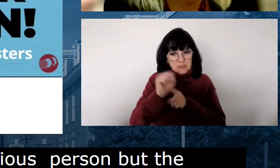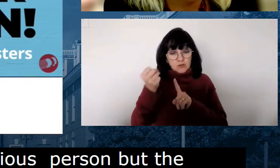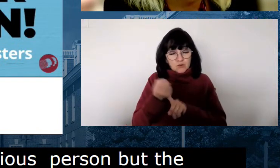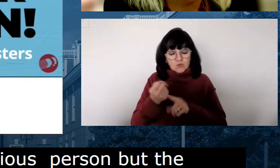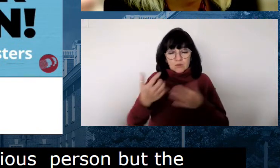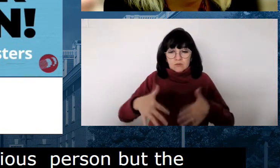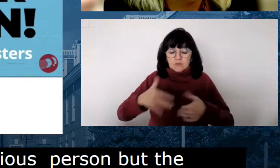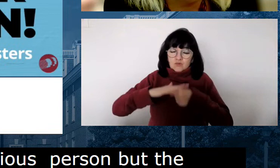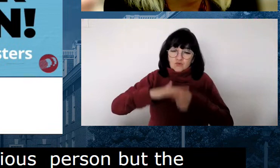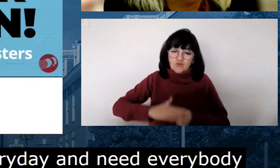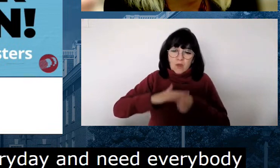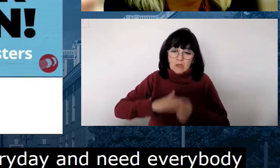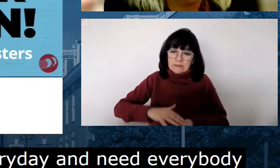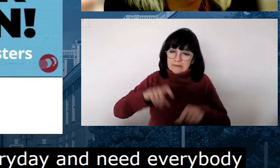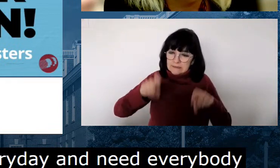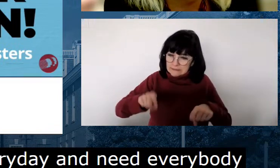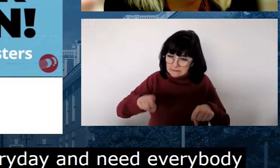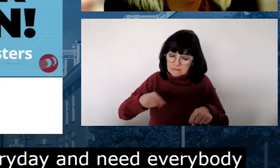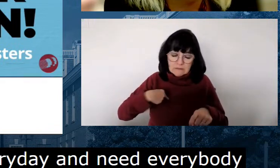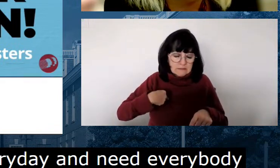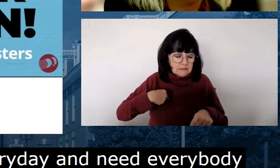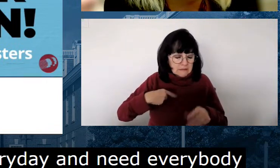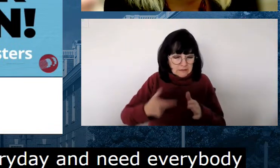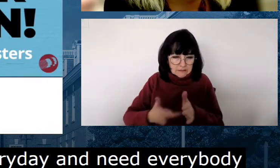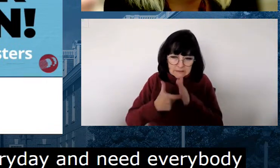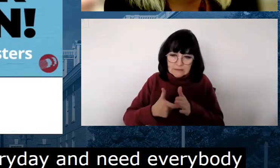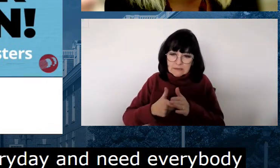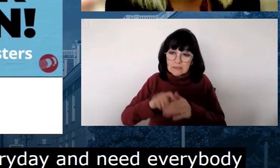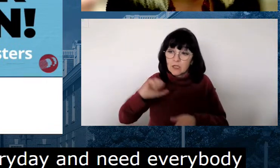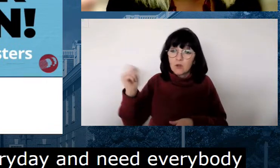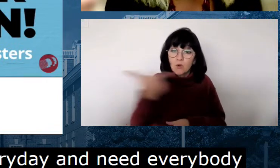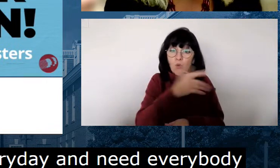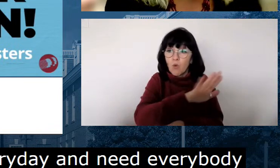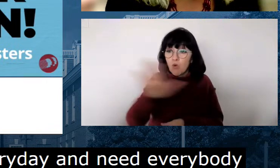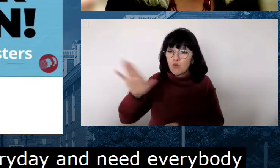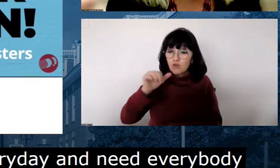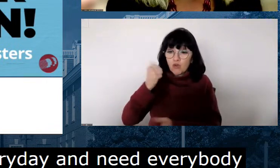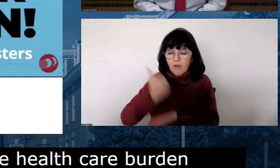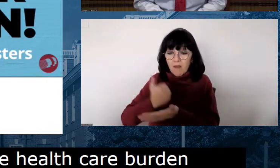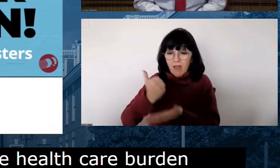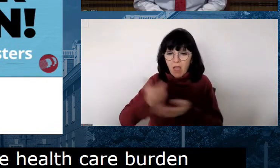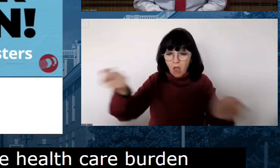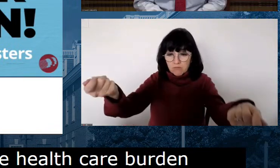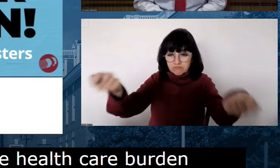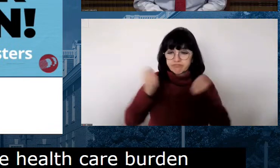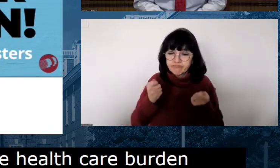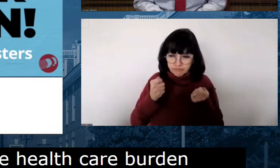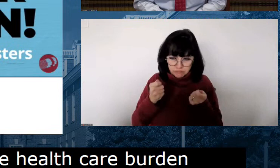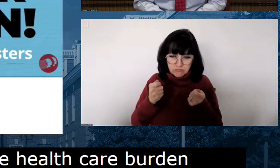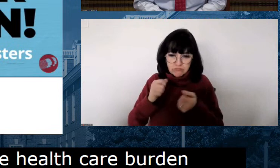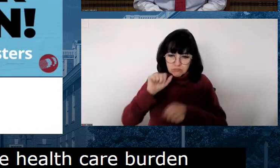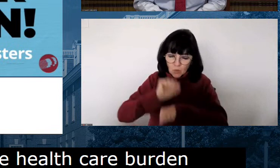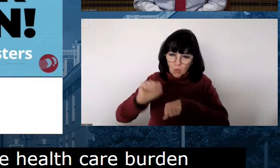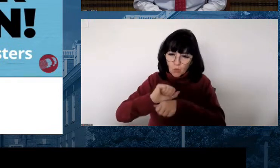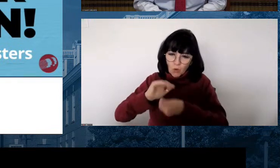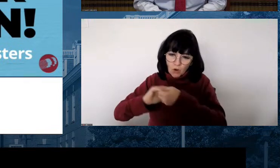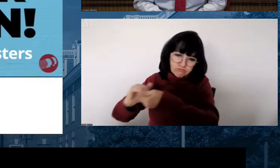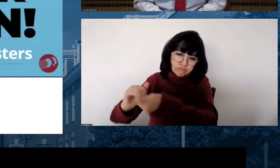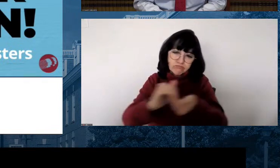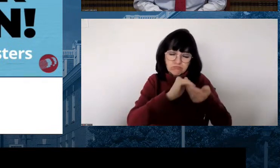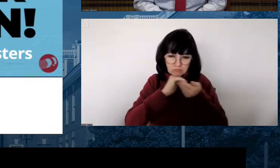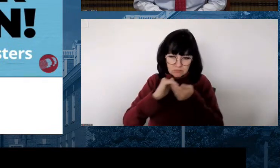us to reduce the healthcare burden throughout the state right now. Thank you very much, Sharon. Thank you for